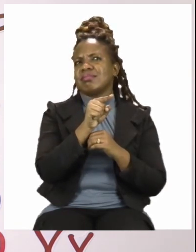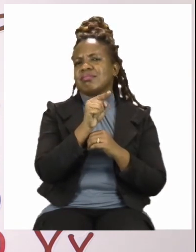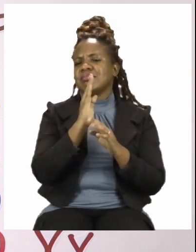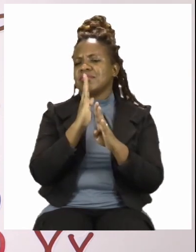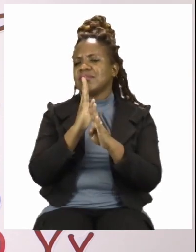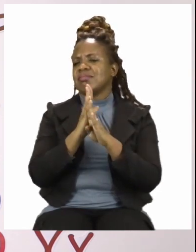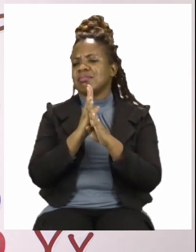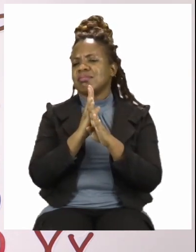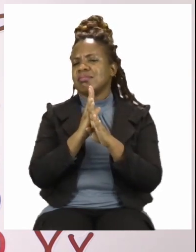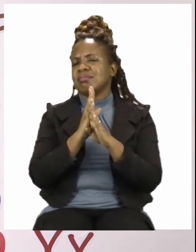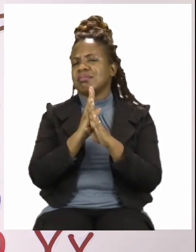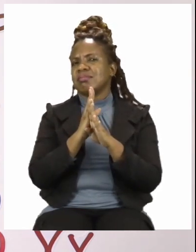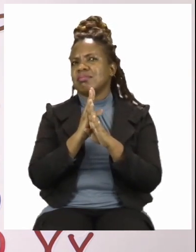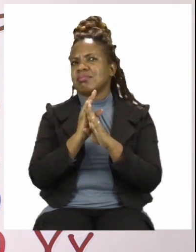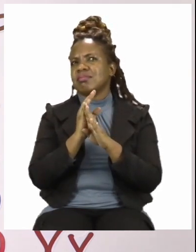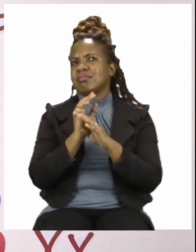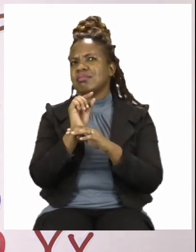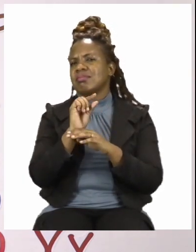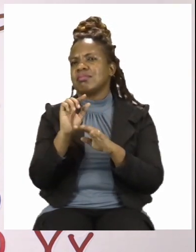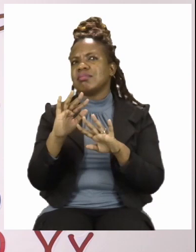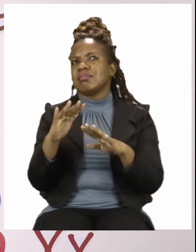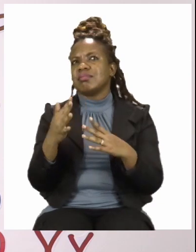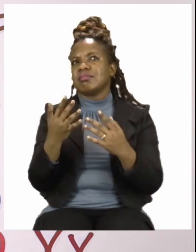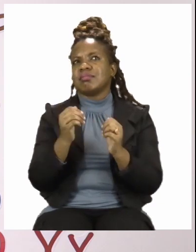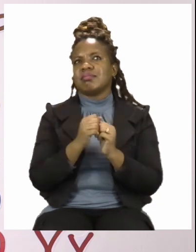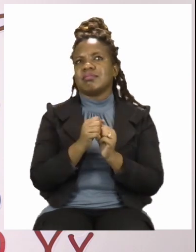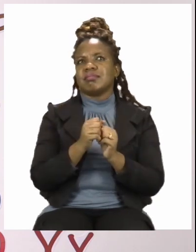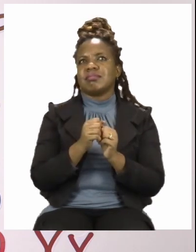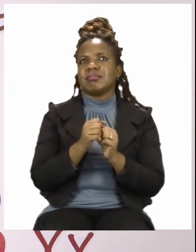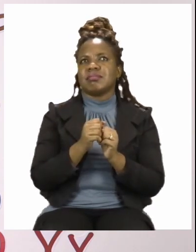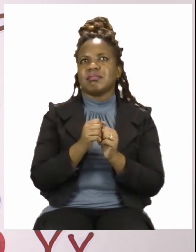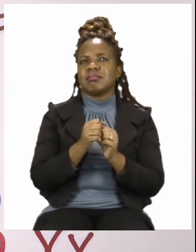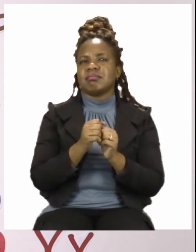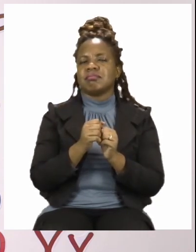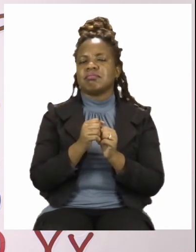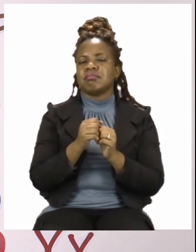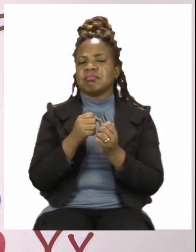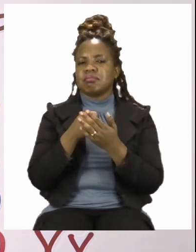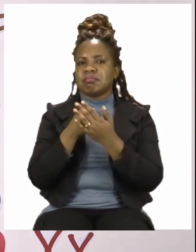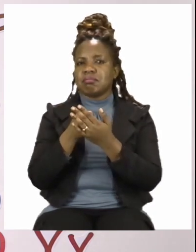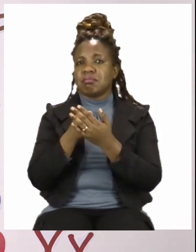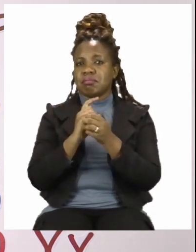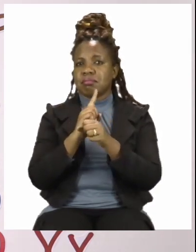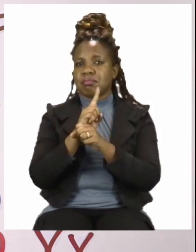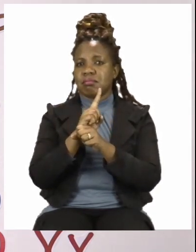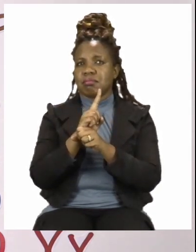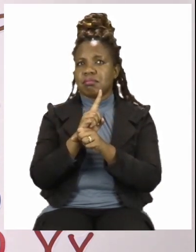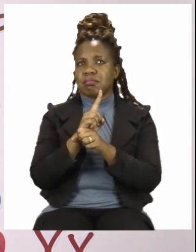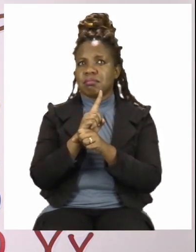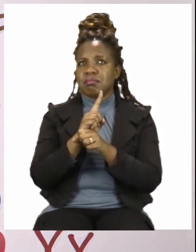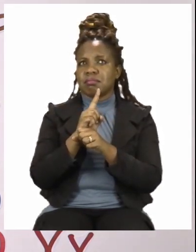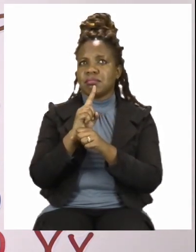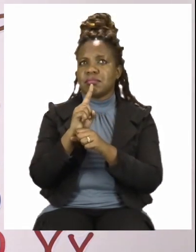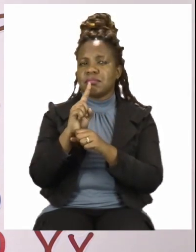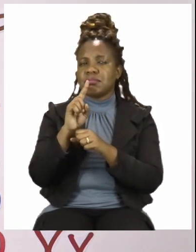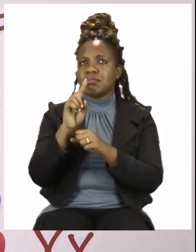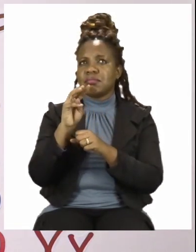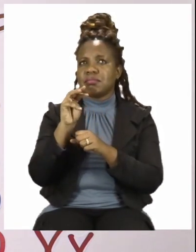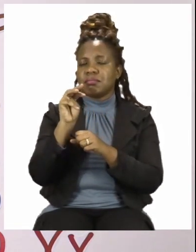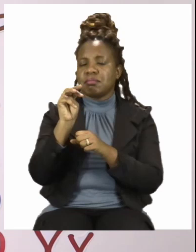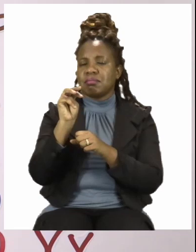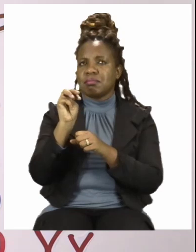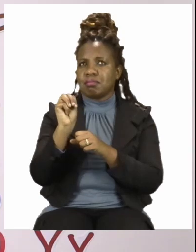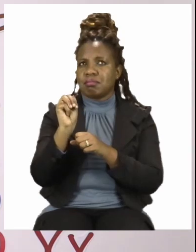letters. Now the first letter I would like us to try is M. So I'm going to write my M,